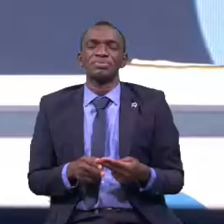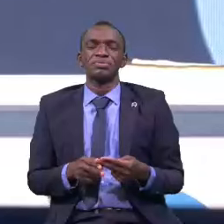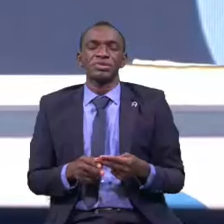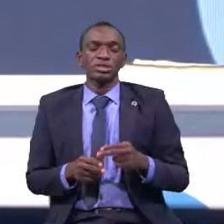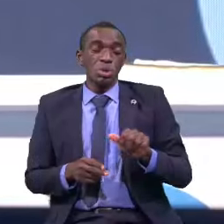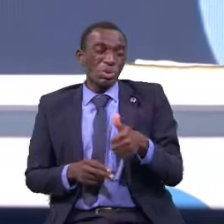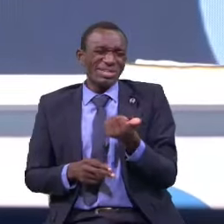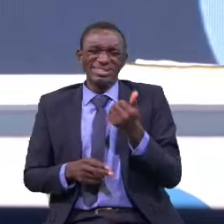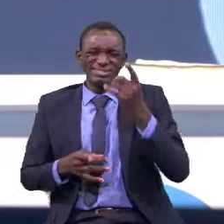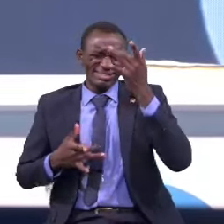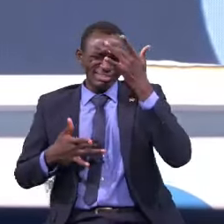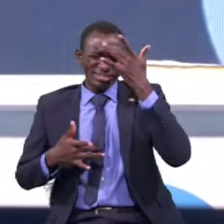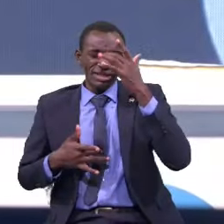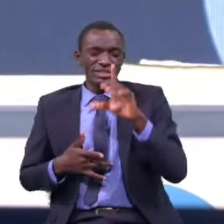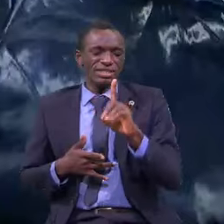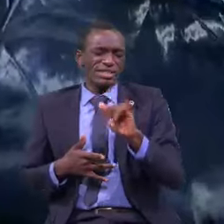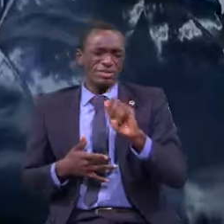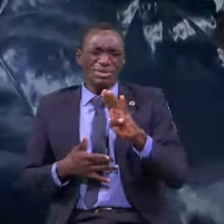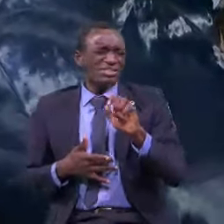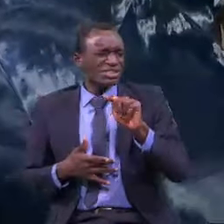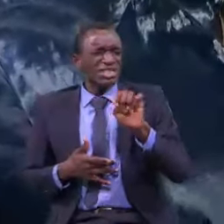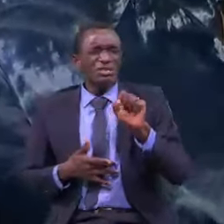Diabetes. Be healed in Jesus' name.